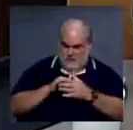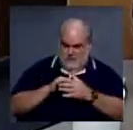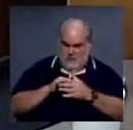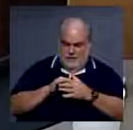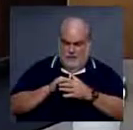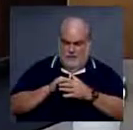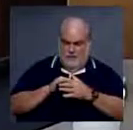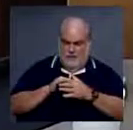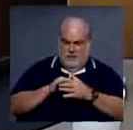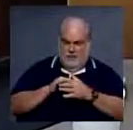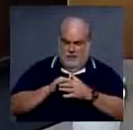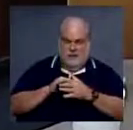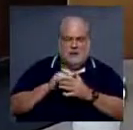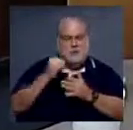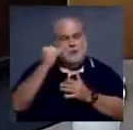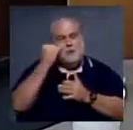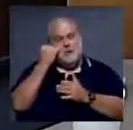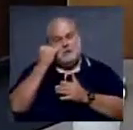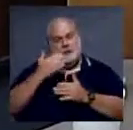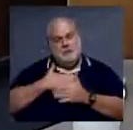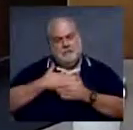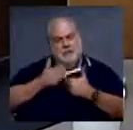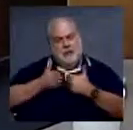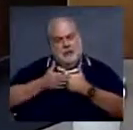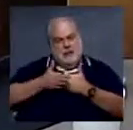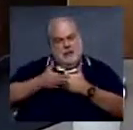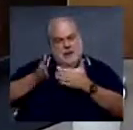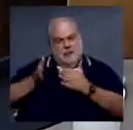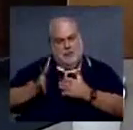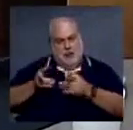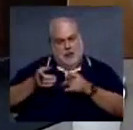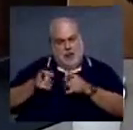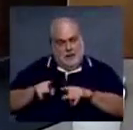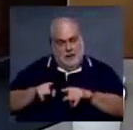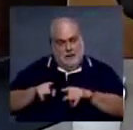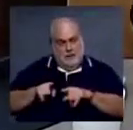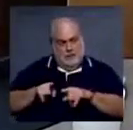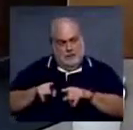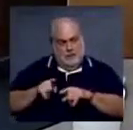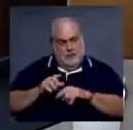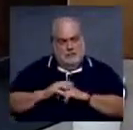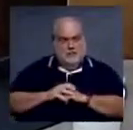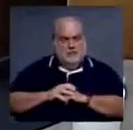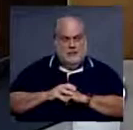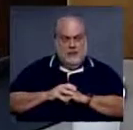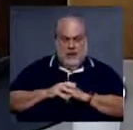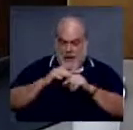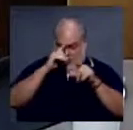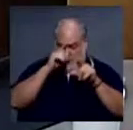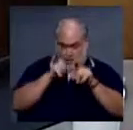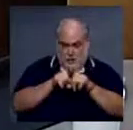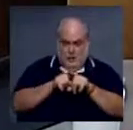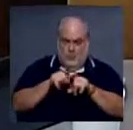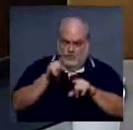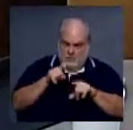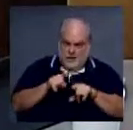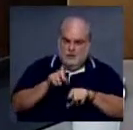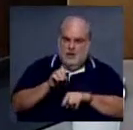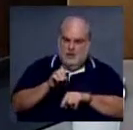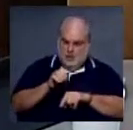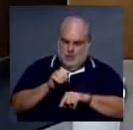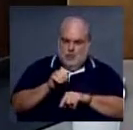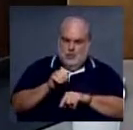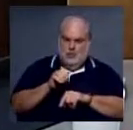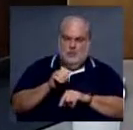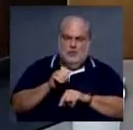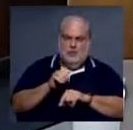if that was my neighbor that happened to? And so I agree, something has to be done. And